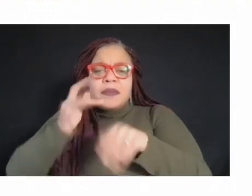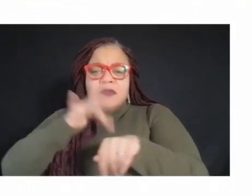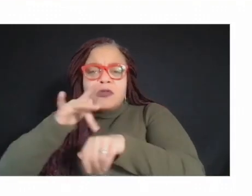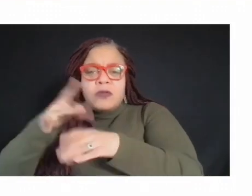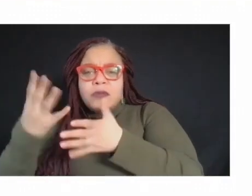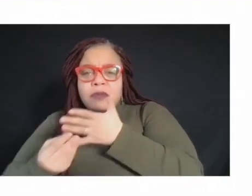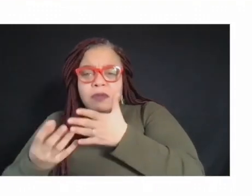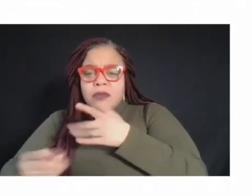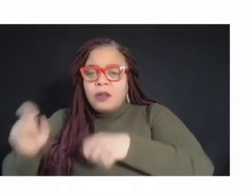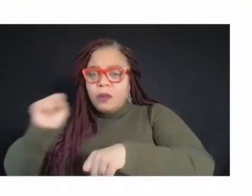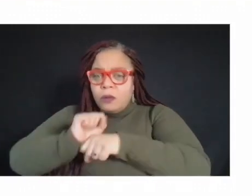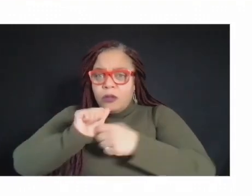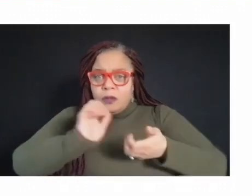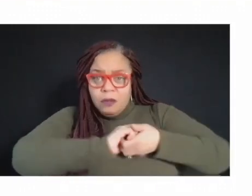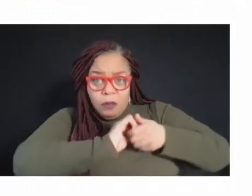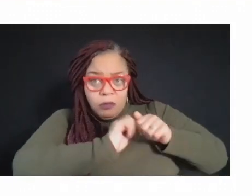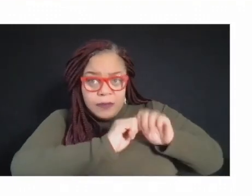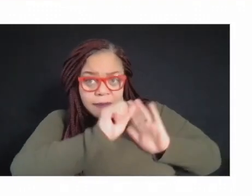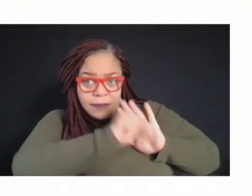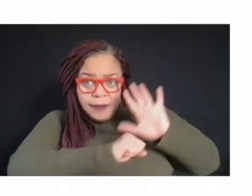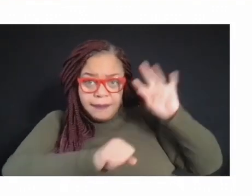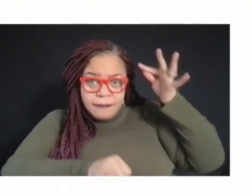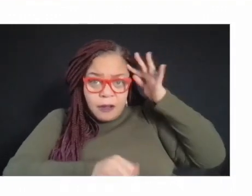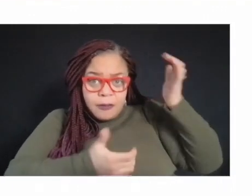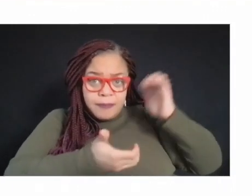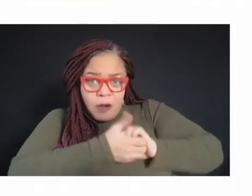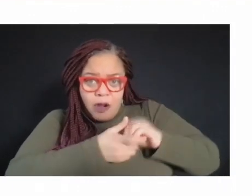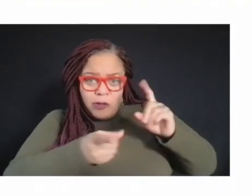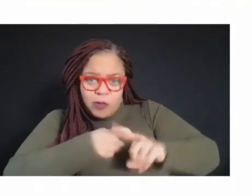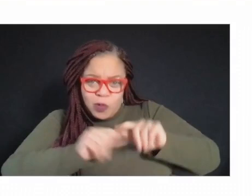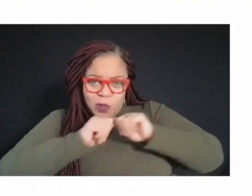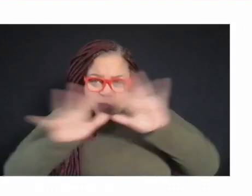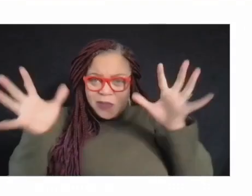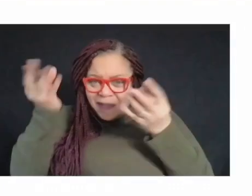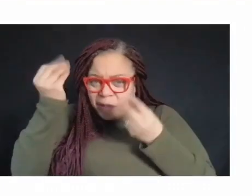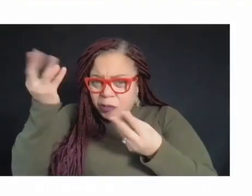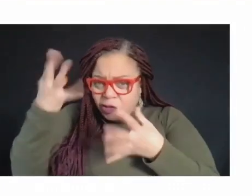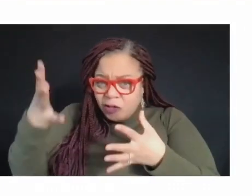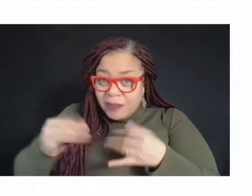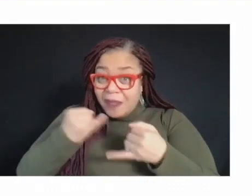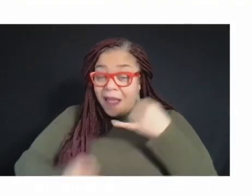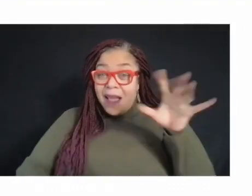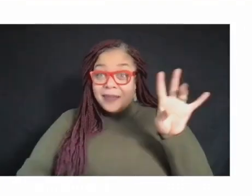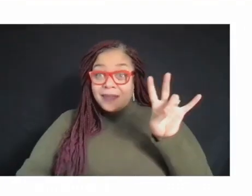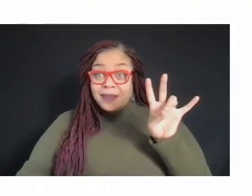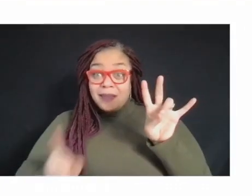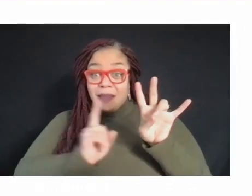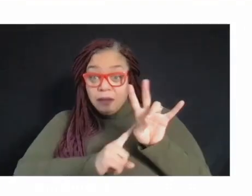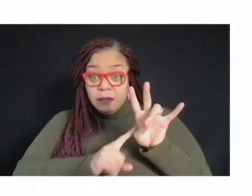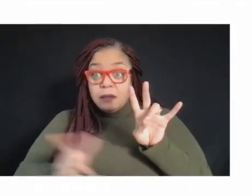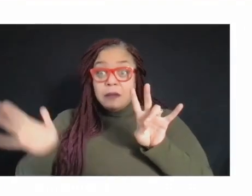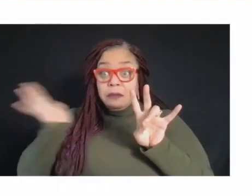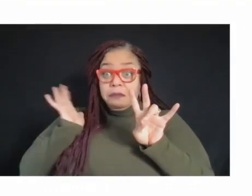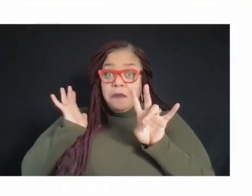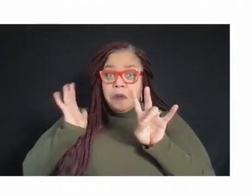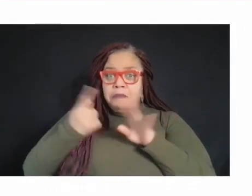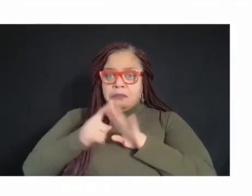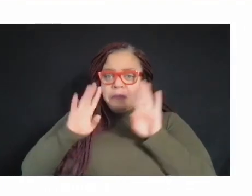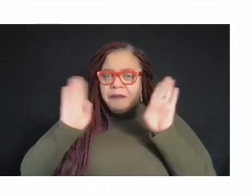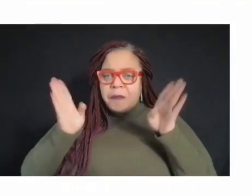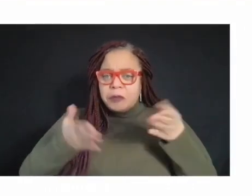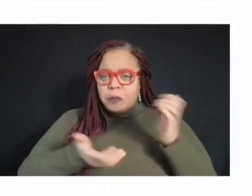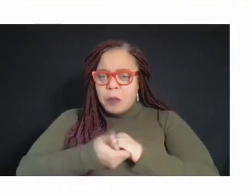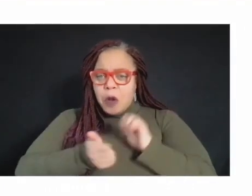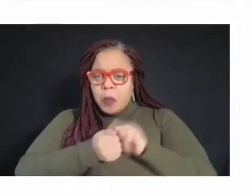And lastly, while Strategy 7 was initially focused on partnering with our local medical community to